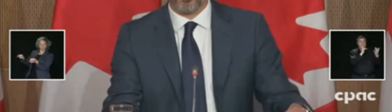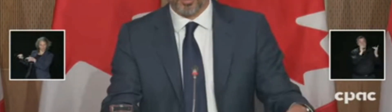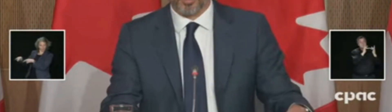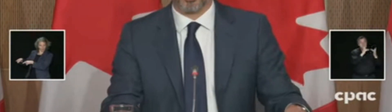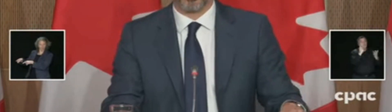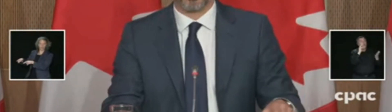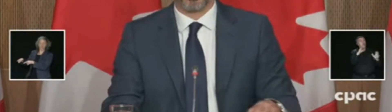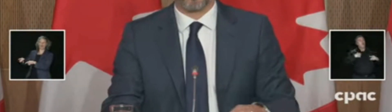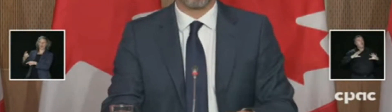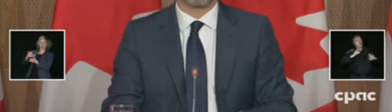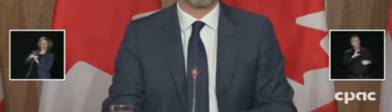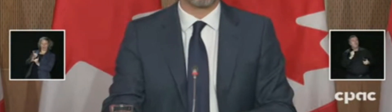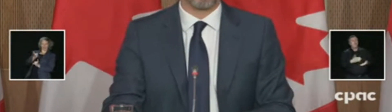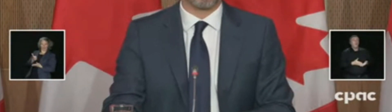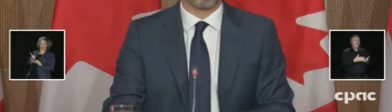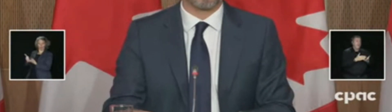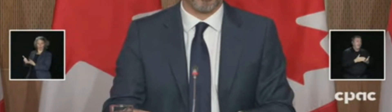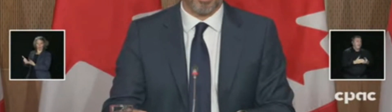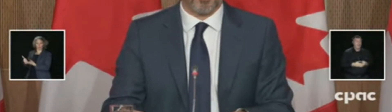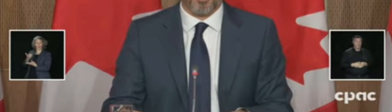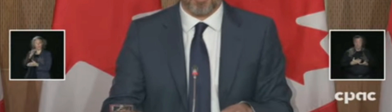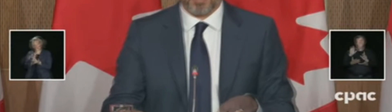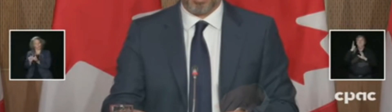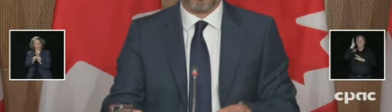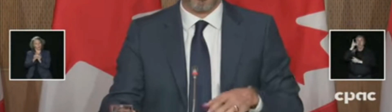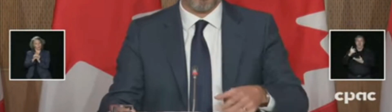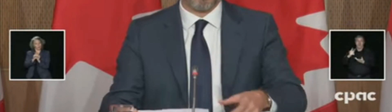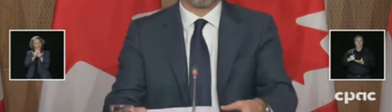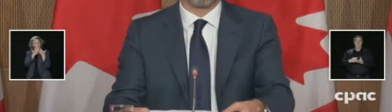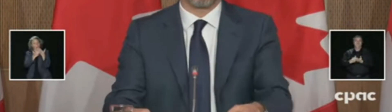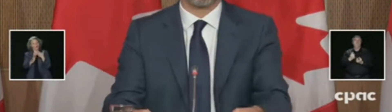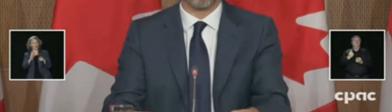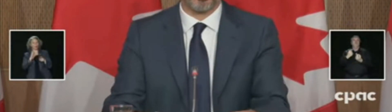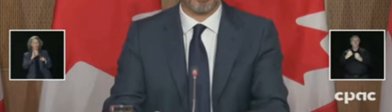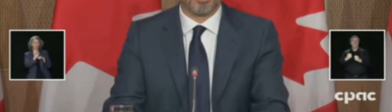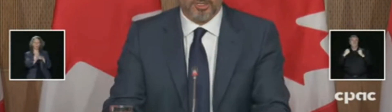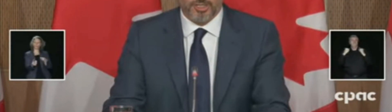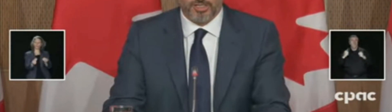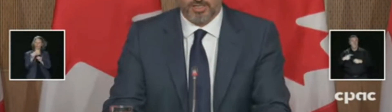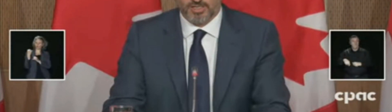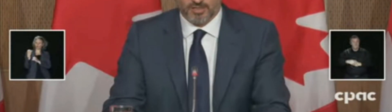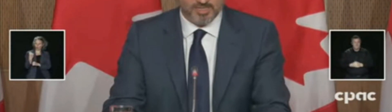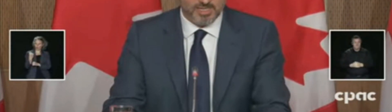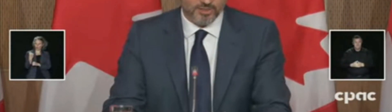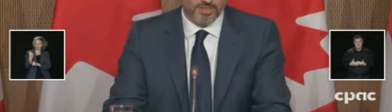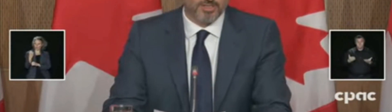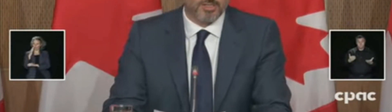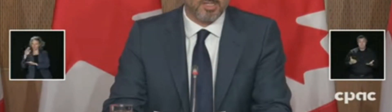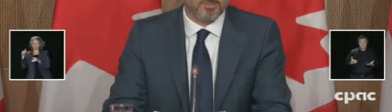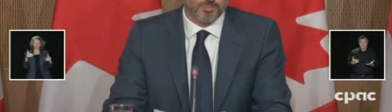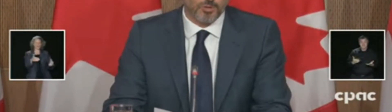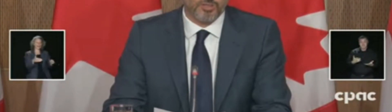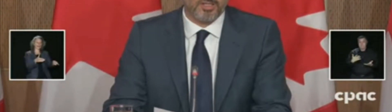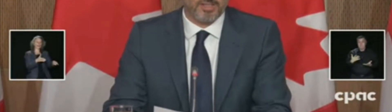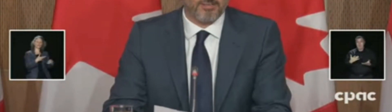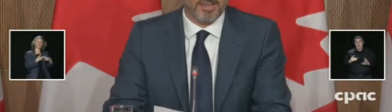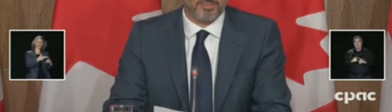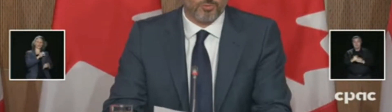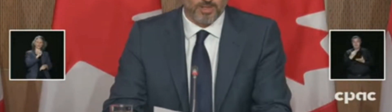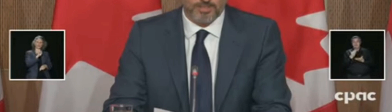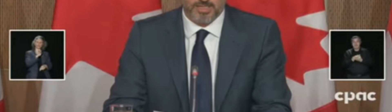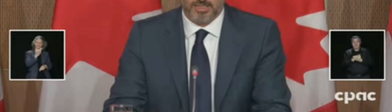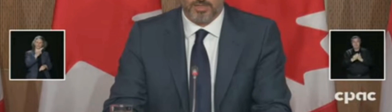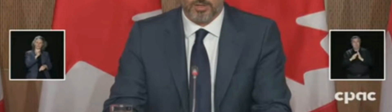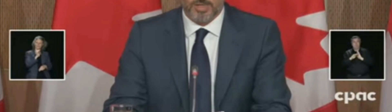As a world, we are in this fight together. As we face a she-cession, a recession that disproportionately